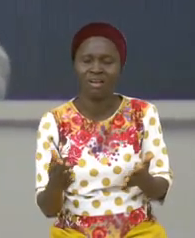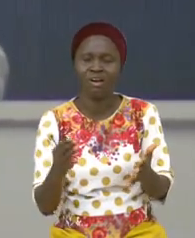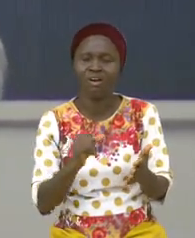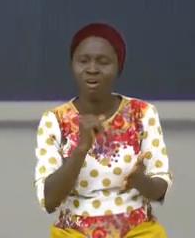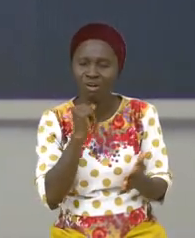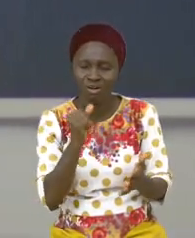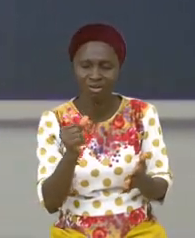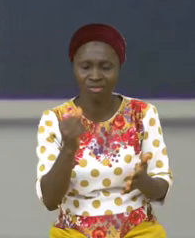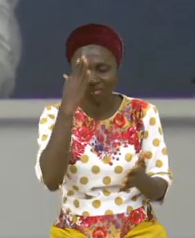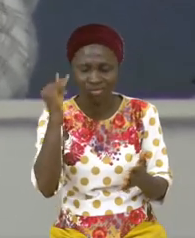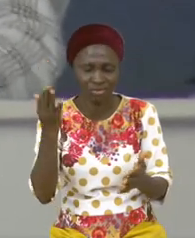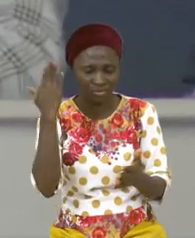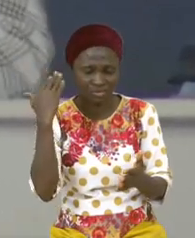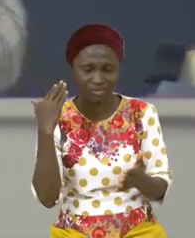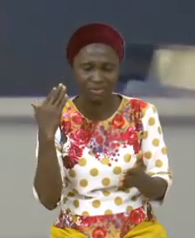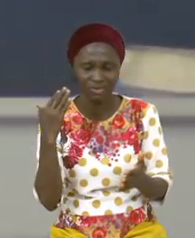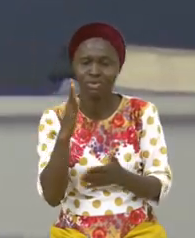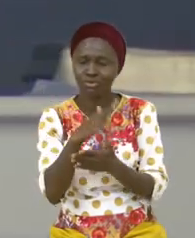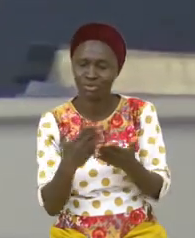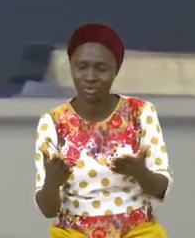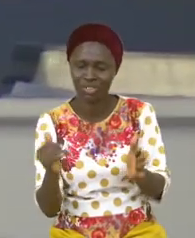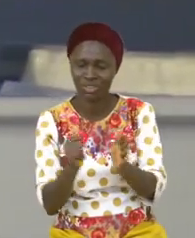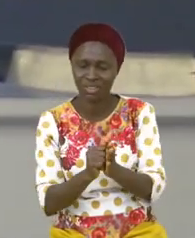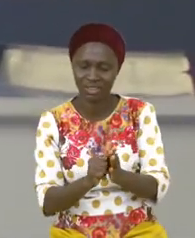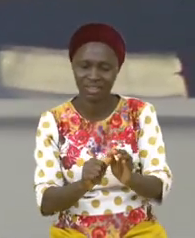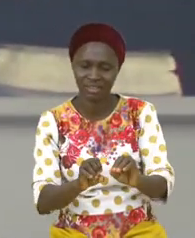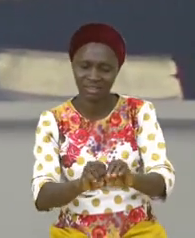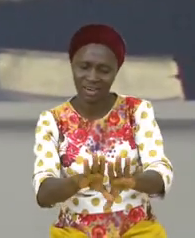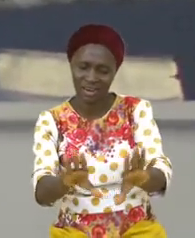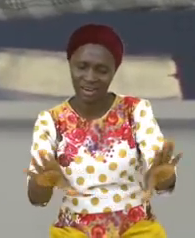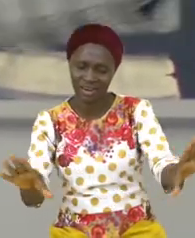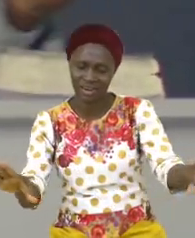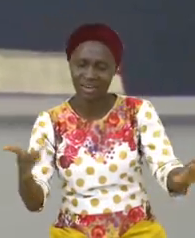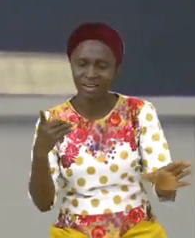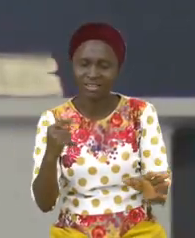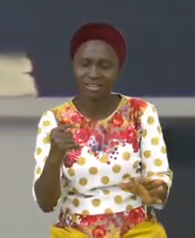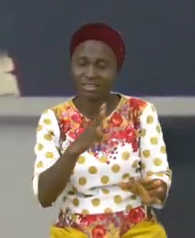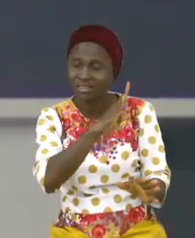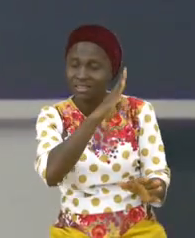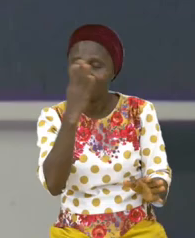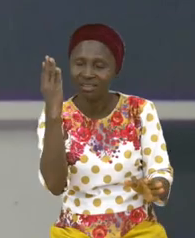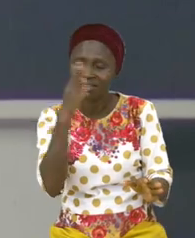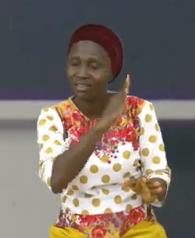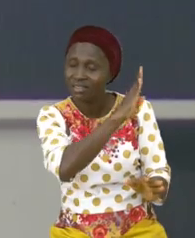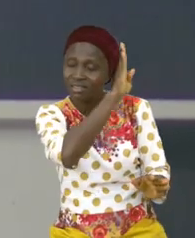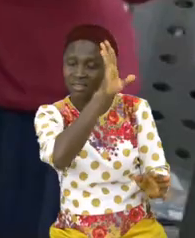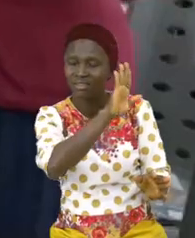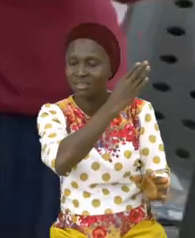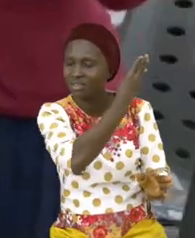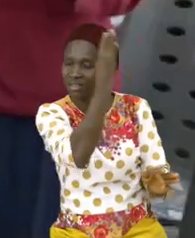unprecedented. Something that clears the sky for the eagles to soar